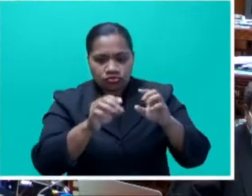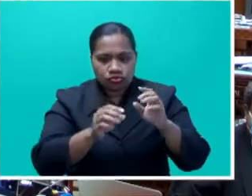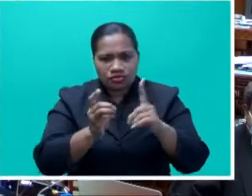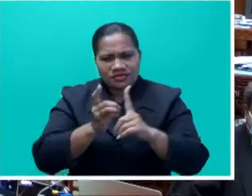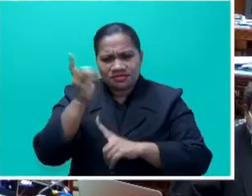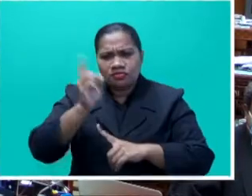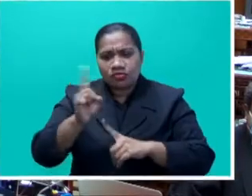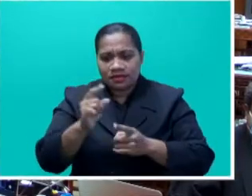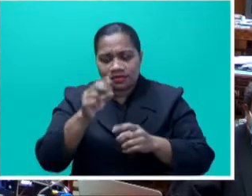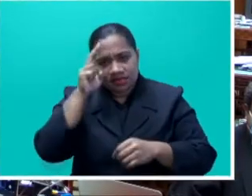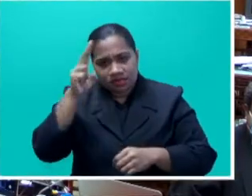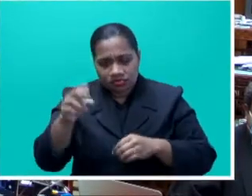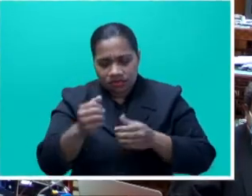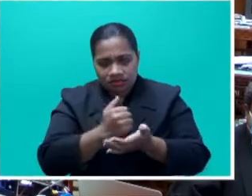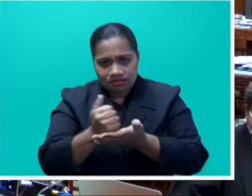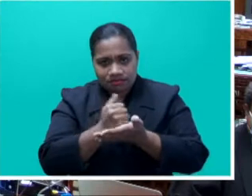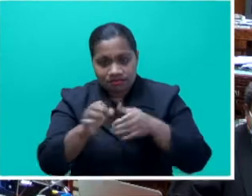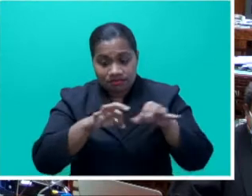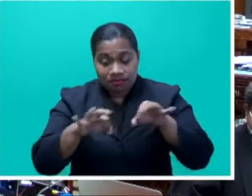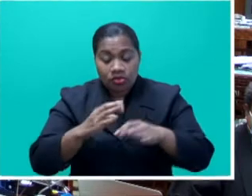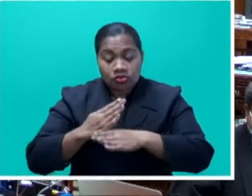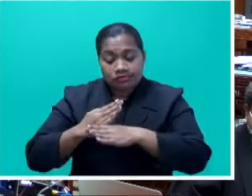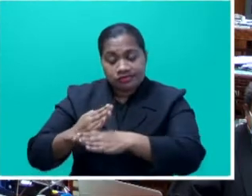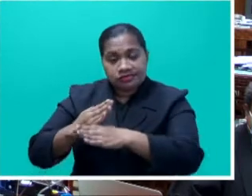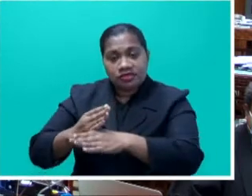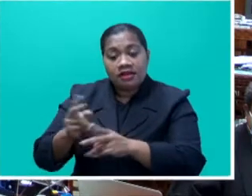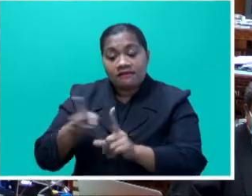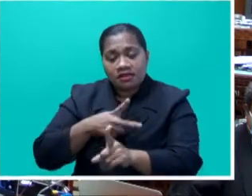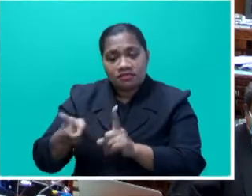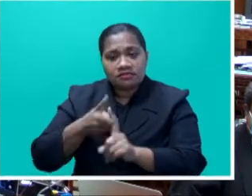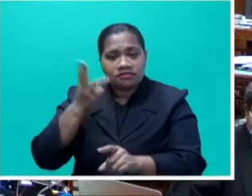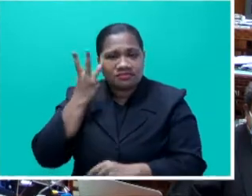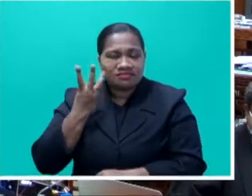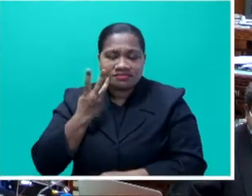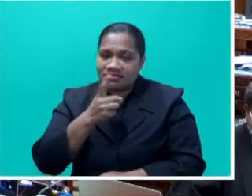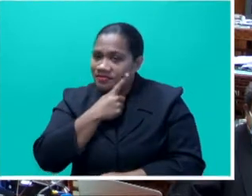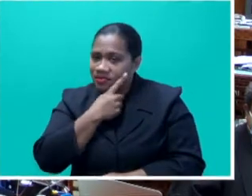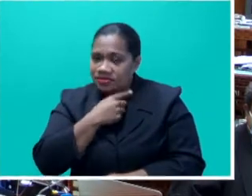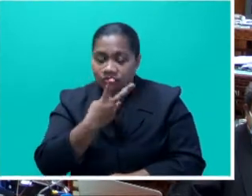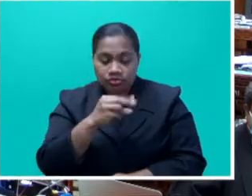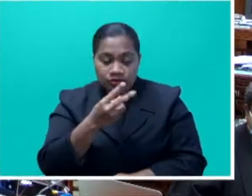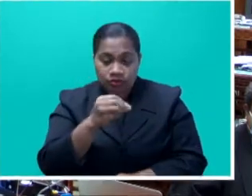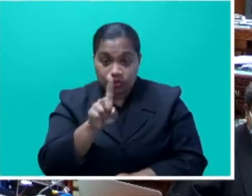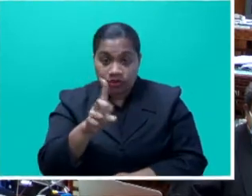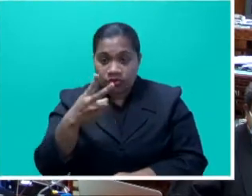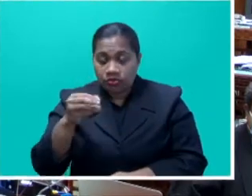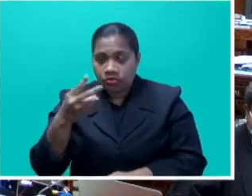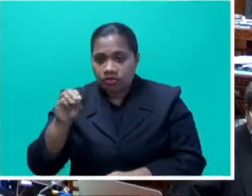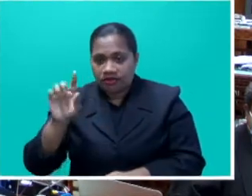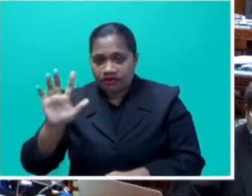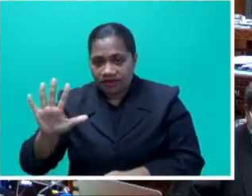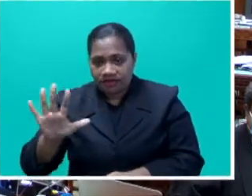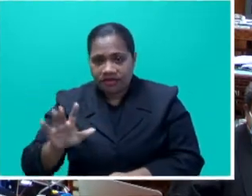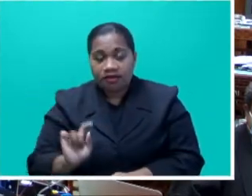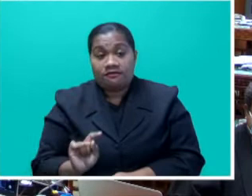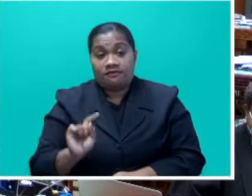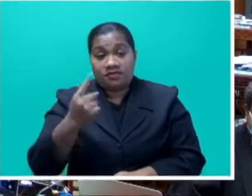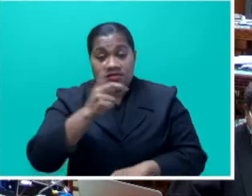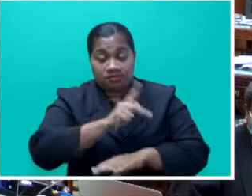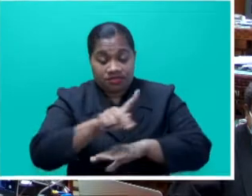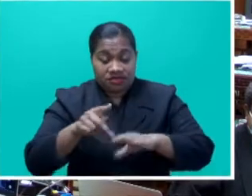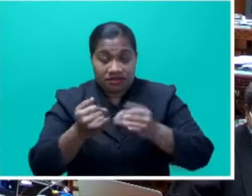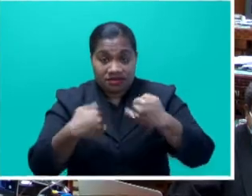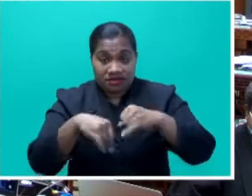prevent violence against women and girls, 2021 to 2025, making it the first Pacific Island country and one of the only